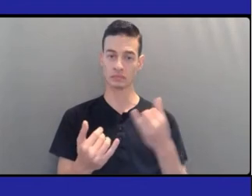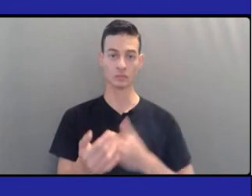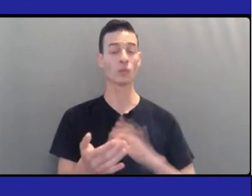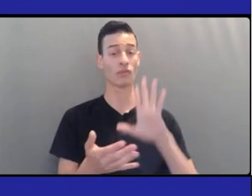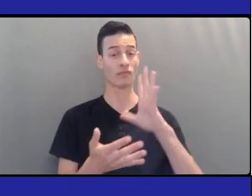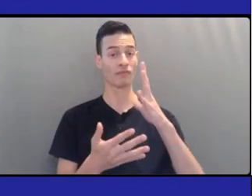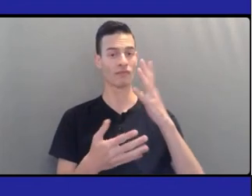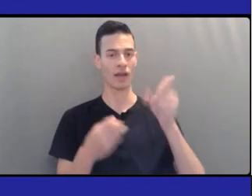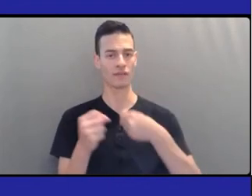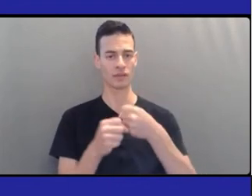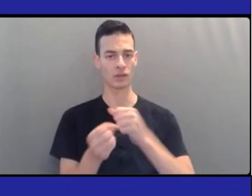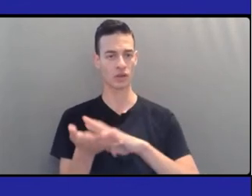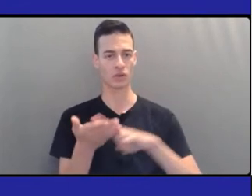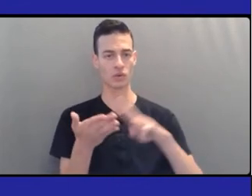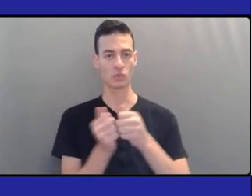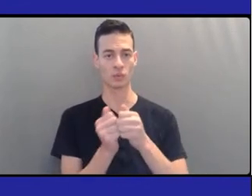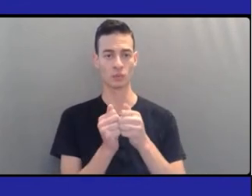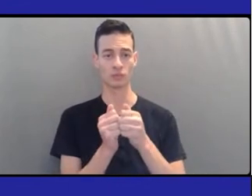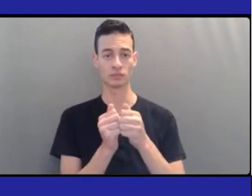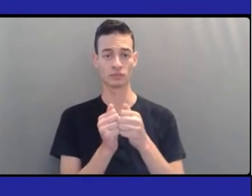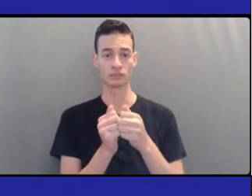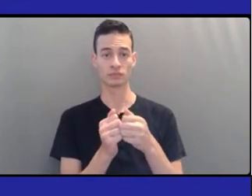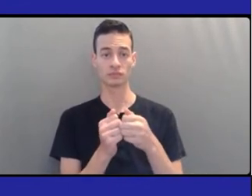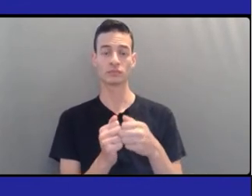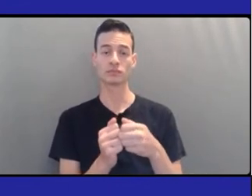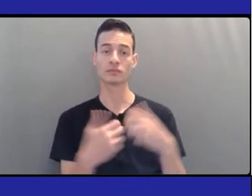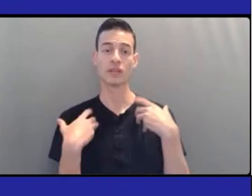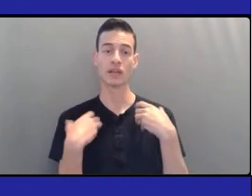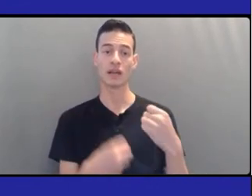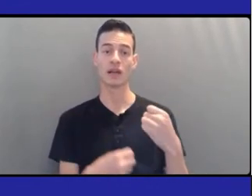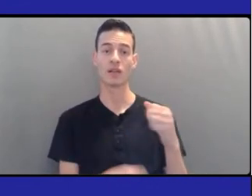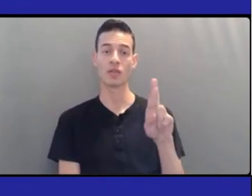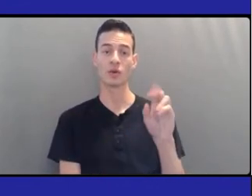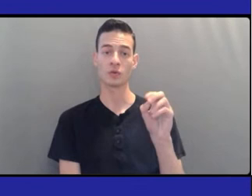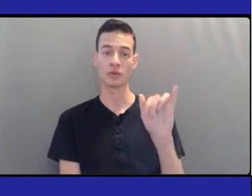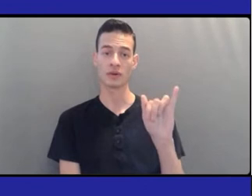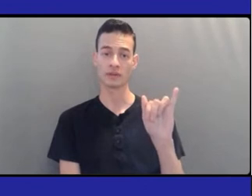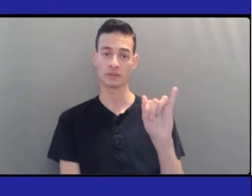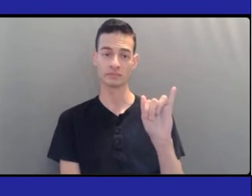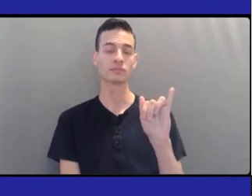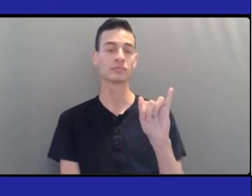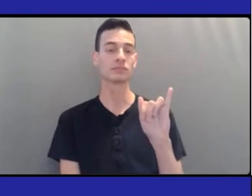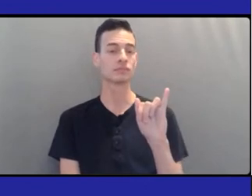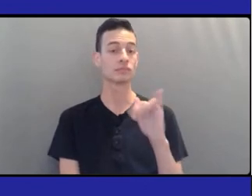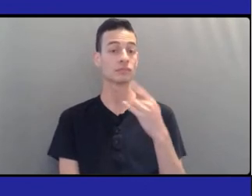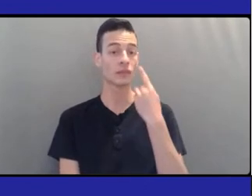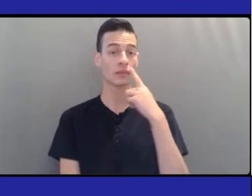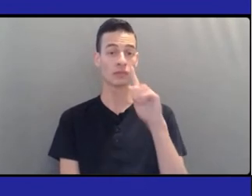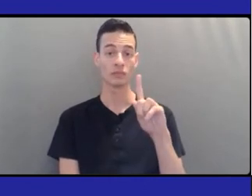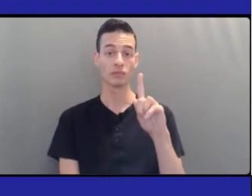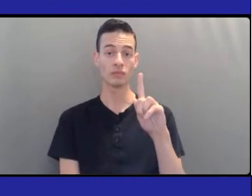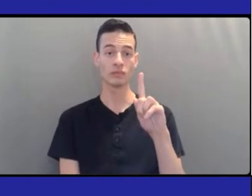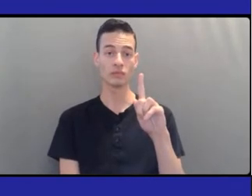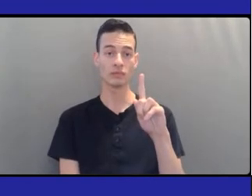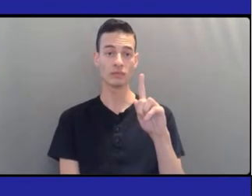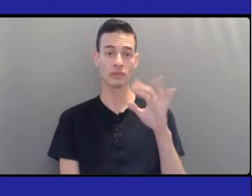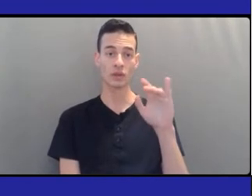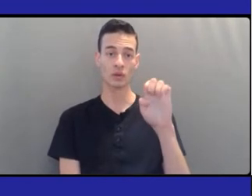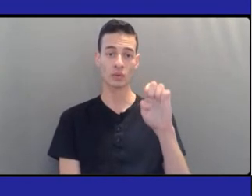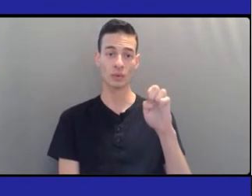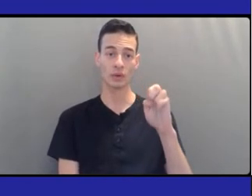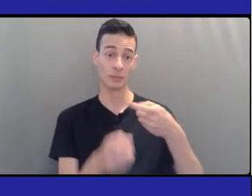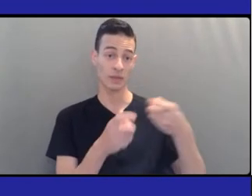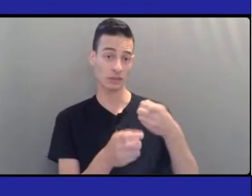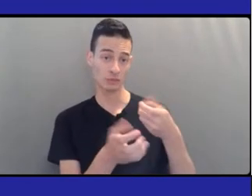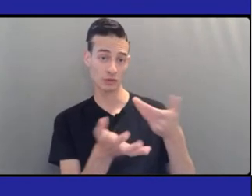contract with Health Resources Optimization Inc., Health ROI, for coding denials management services for an amount not